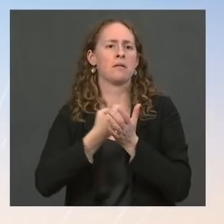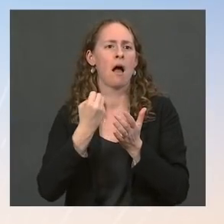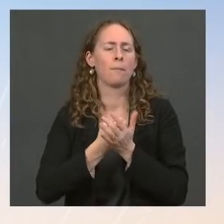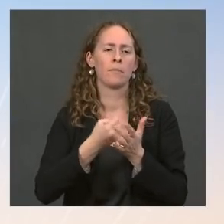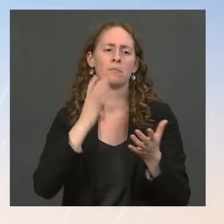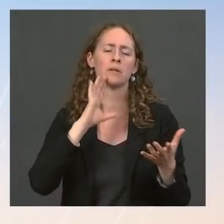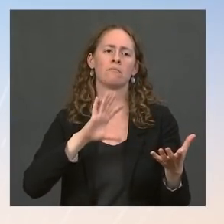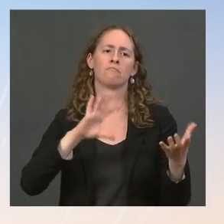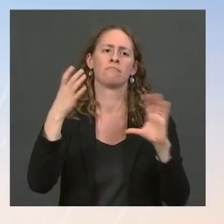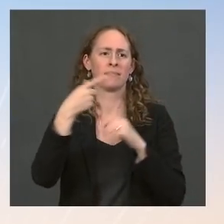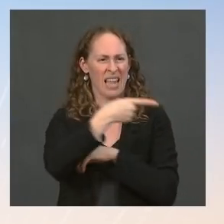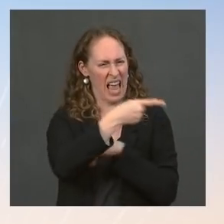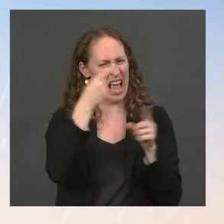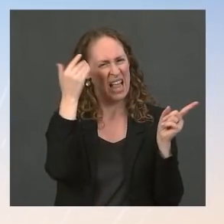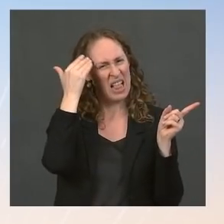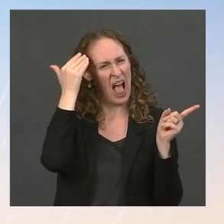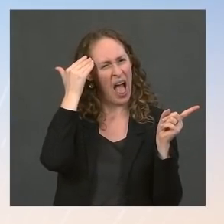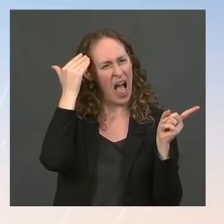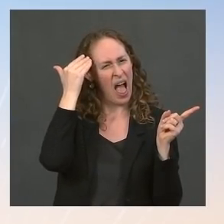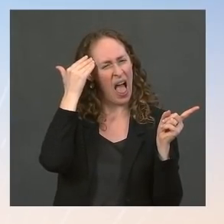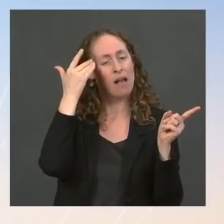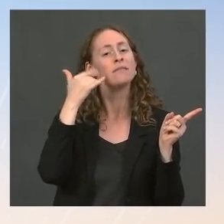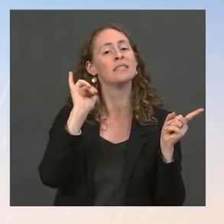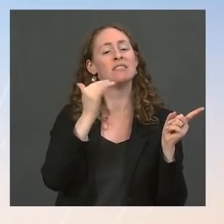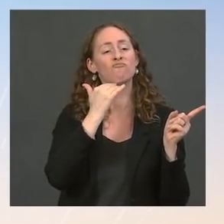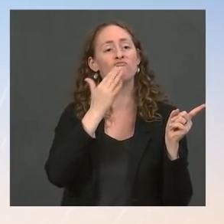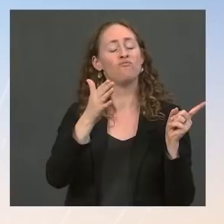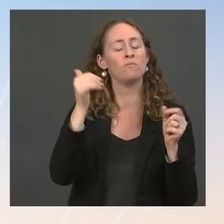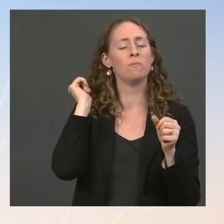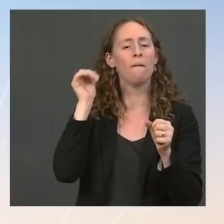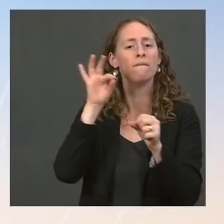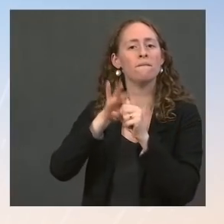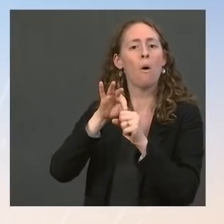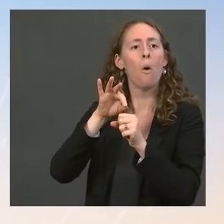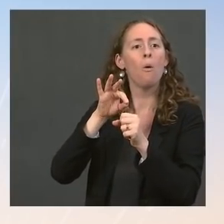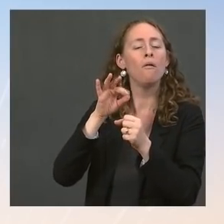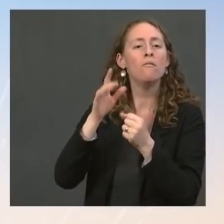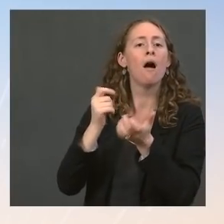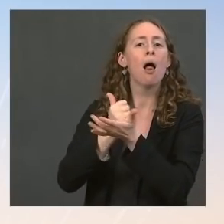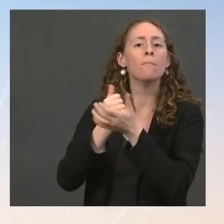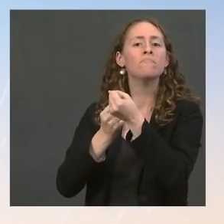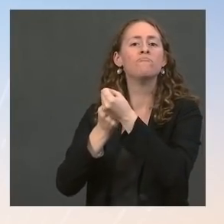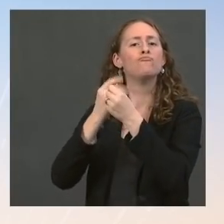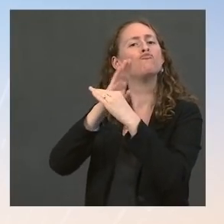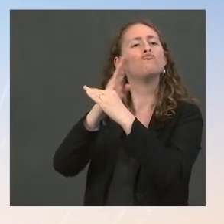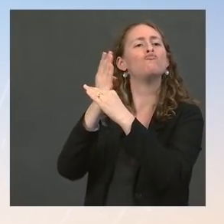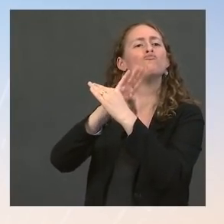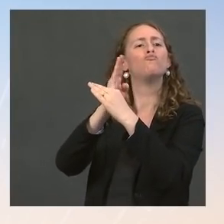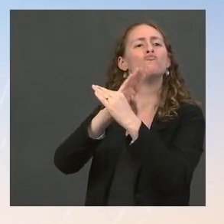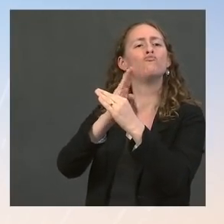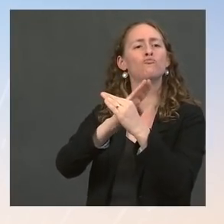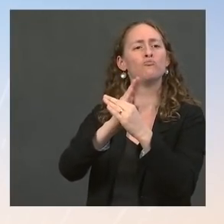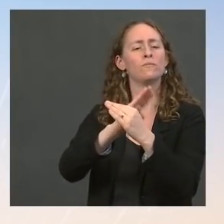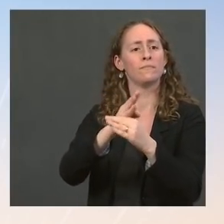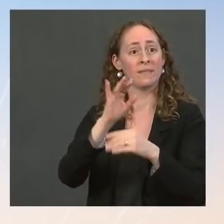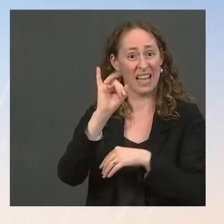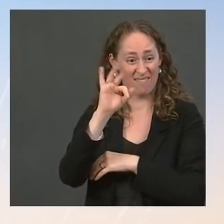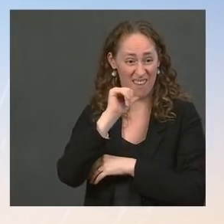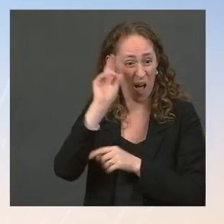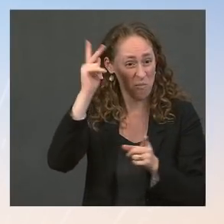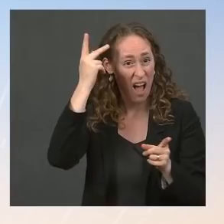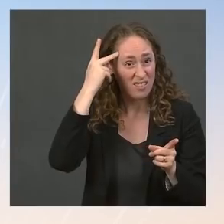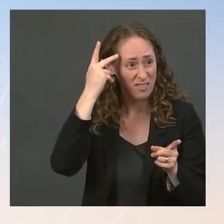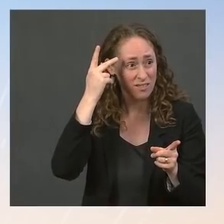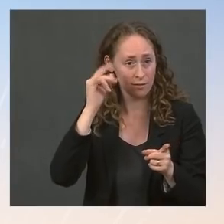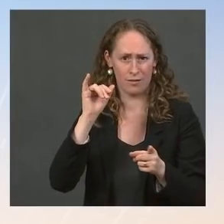publicly. He still won't vote for it, and he still is trying to stop us from raising the debt limit. If that's not politics, I don't know what is. But the debt limit was last